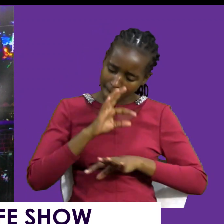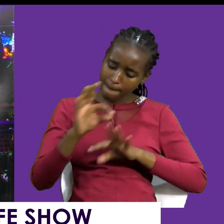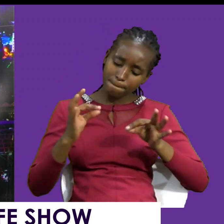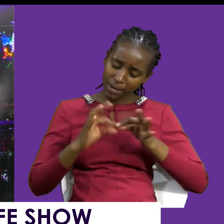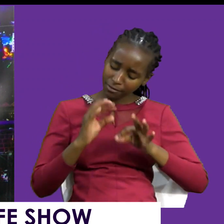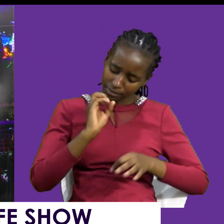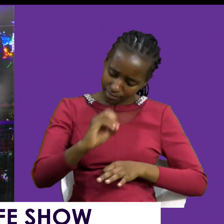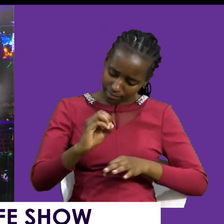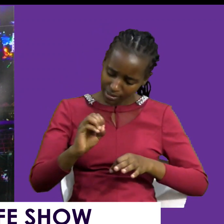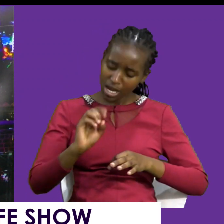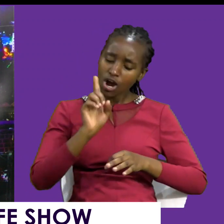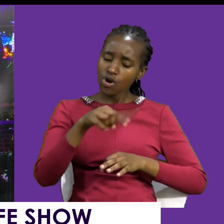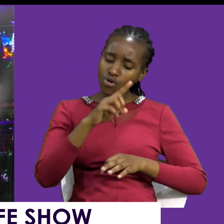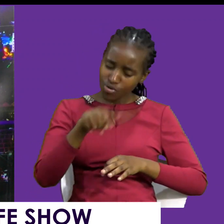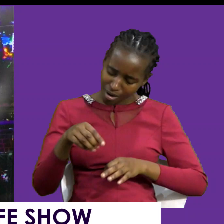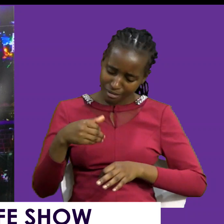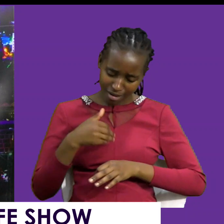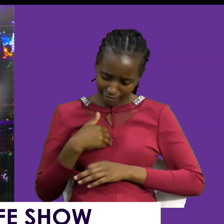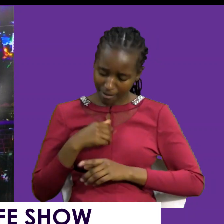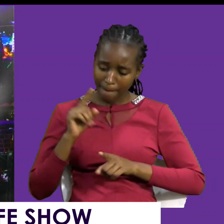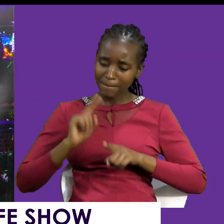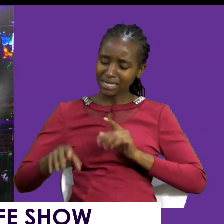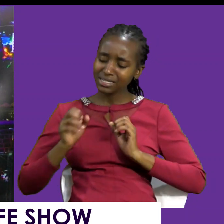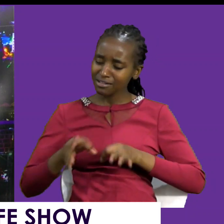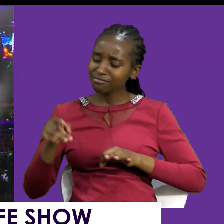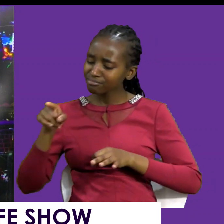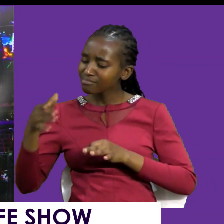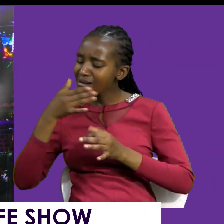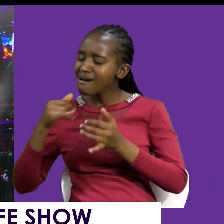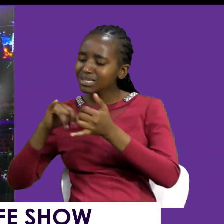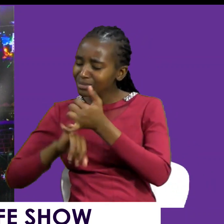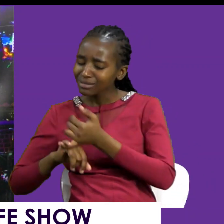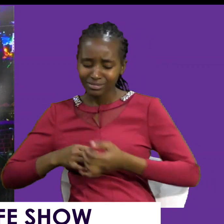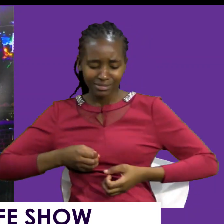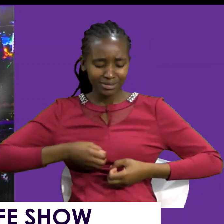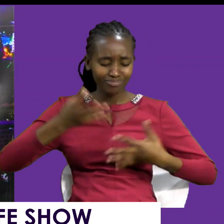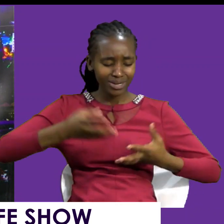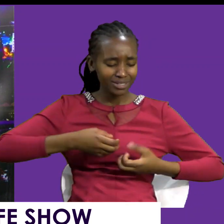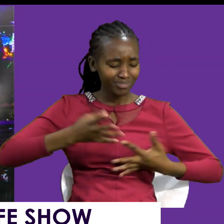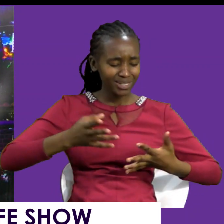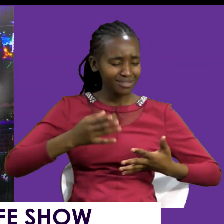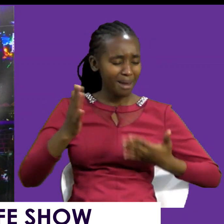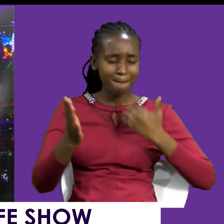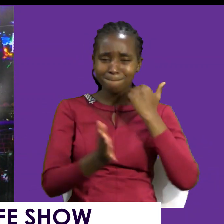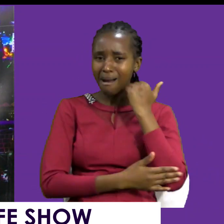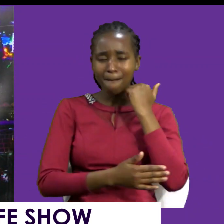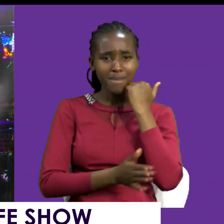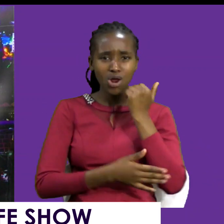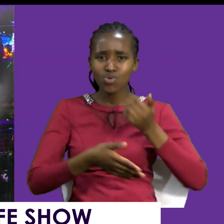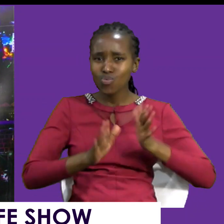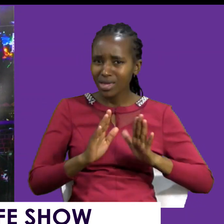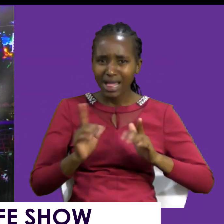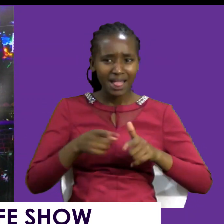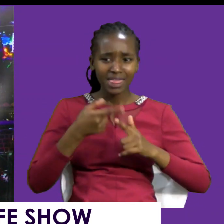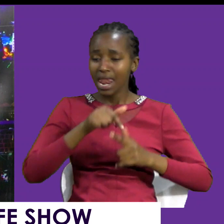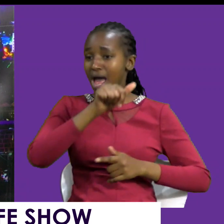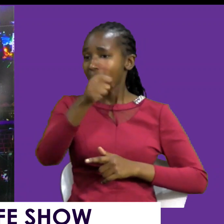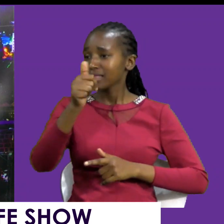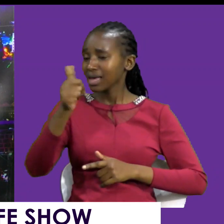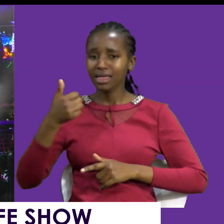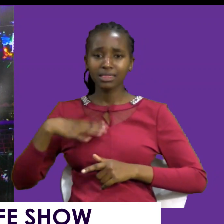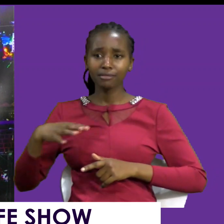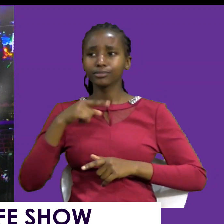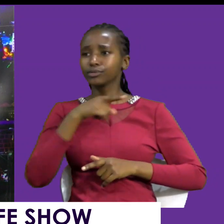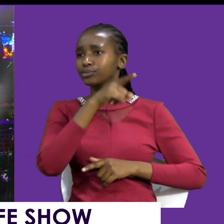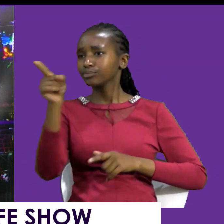wrong, but the manner in which it is spoken and brought out, the end result is to make you look bad in the eyes